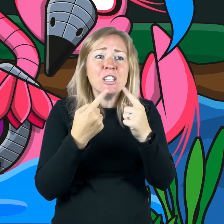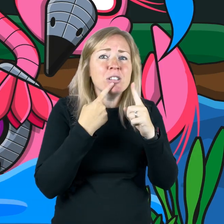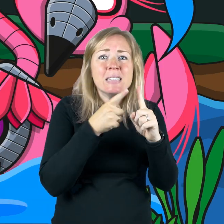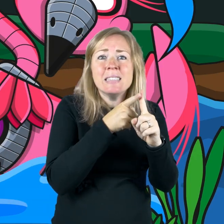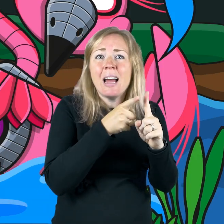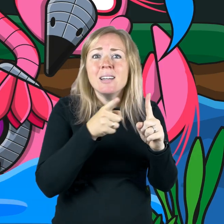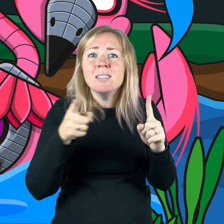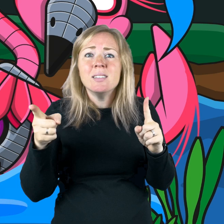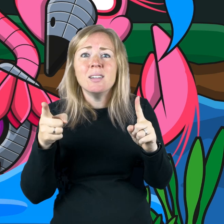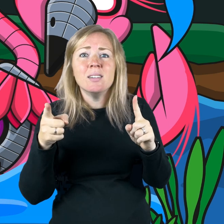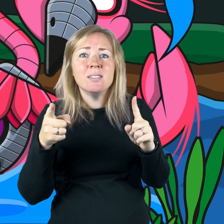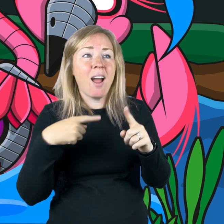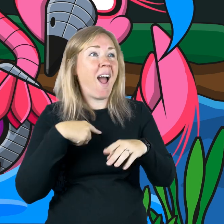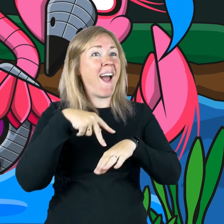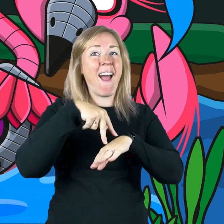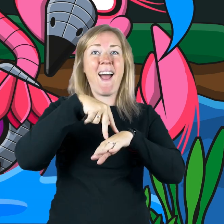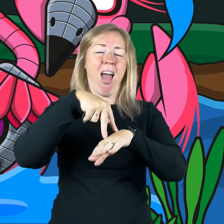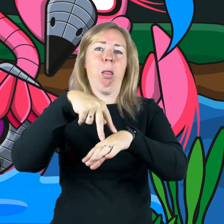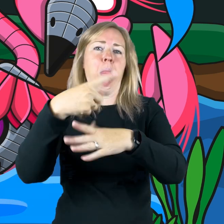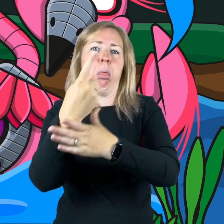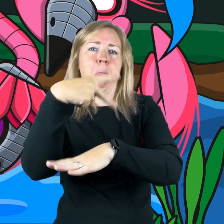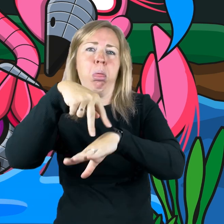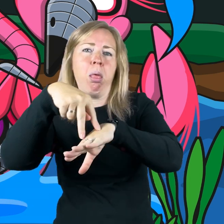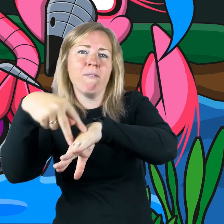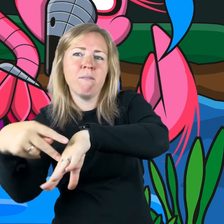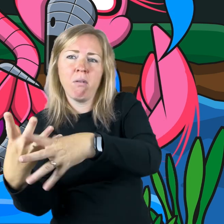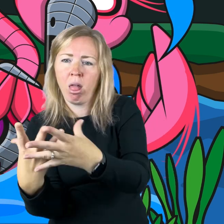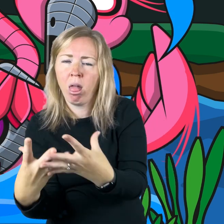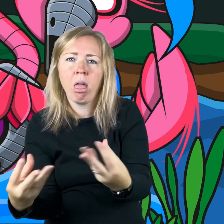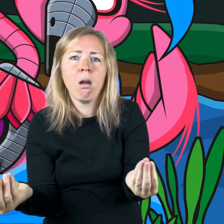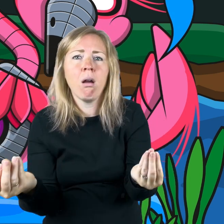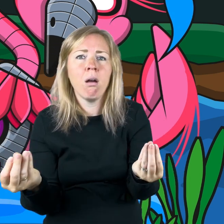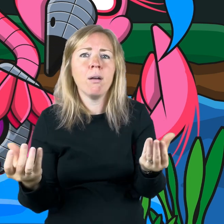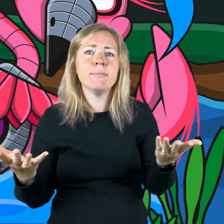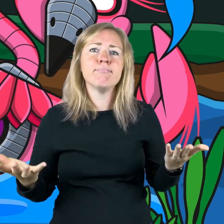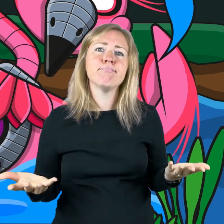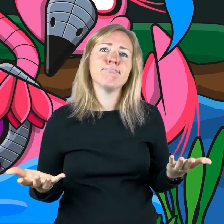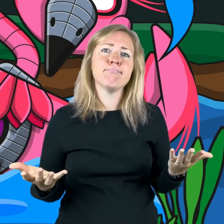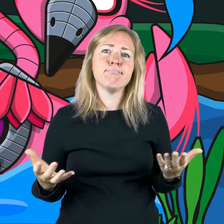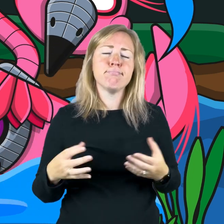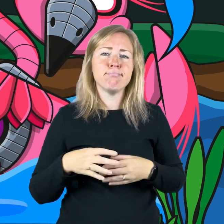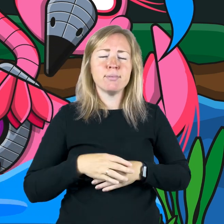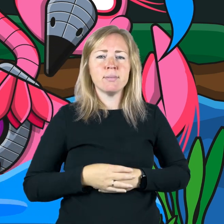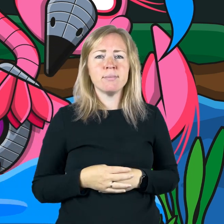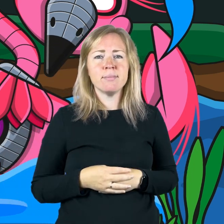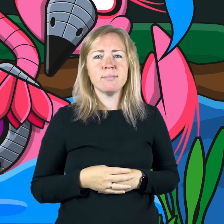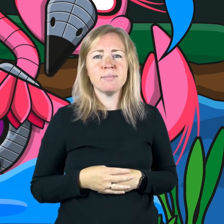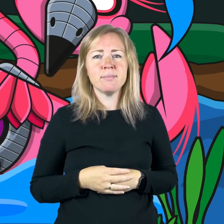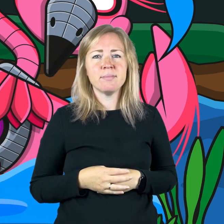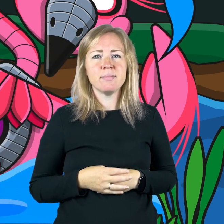She didn't get to finish her sentence as her beak filled with water.